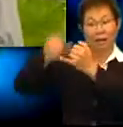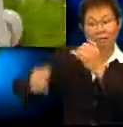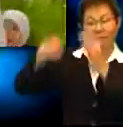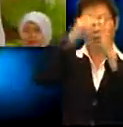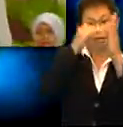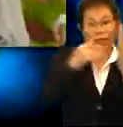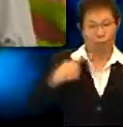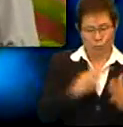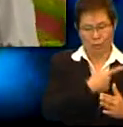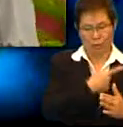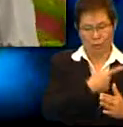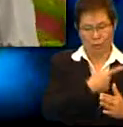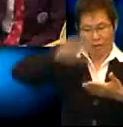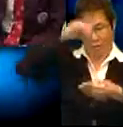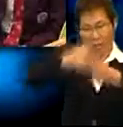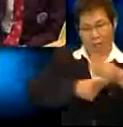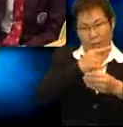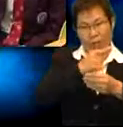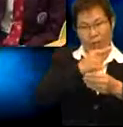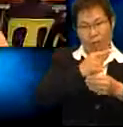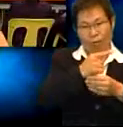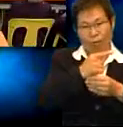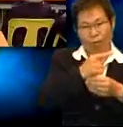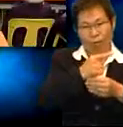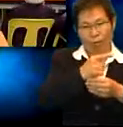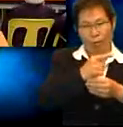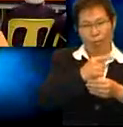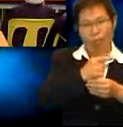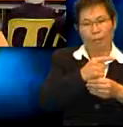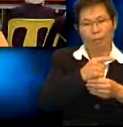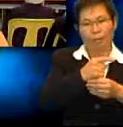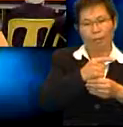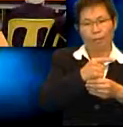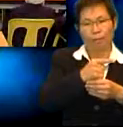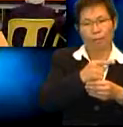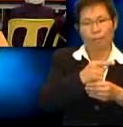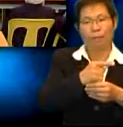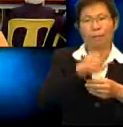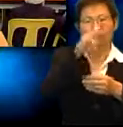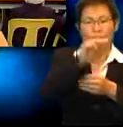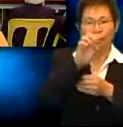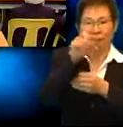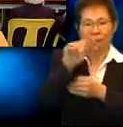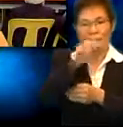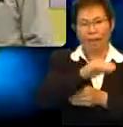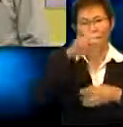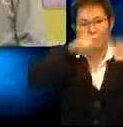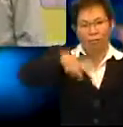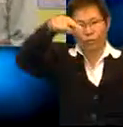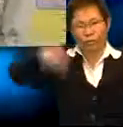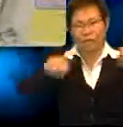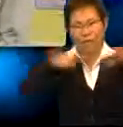In the last lesson, we have learned about mean, mode, median, and frequency